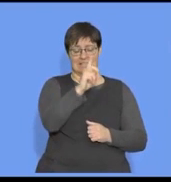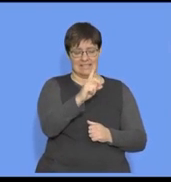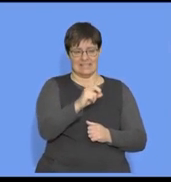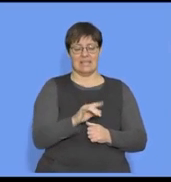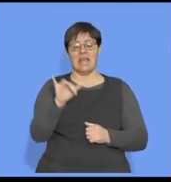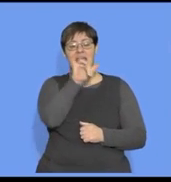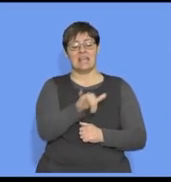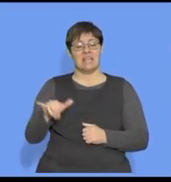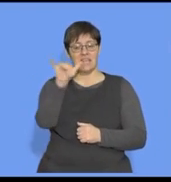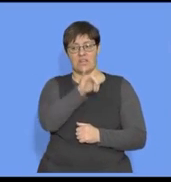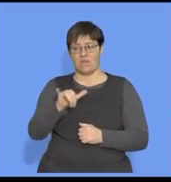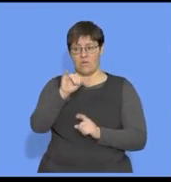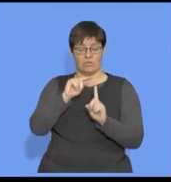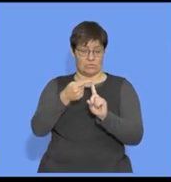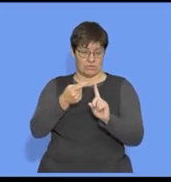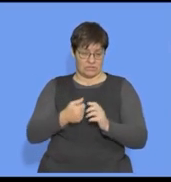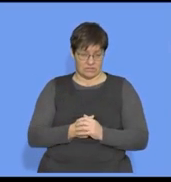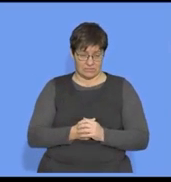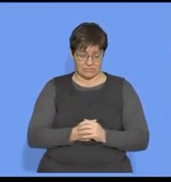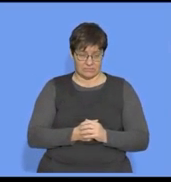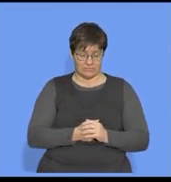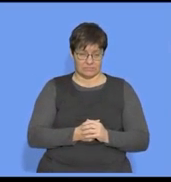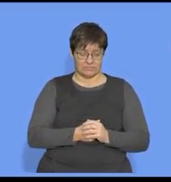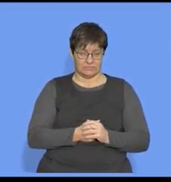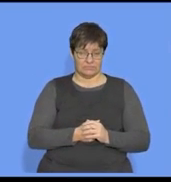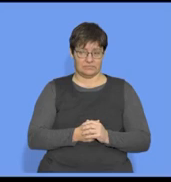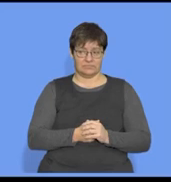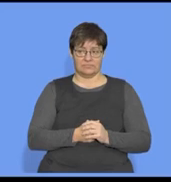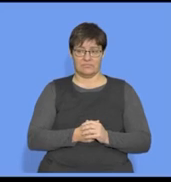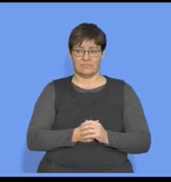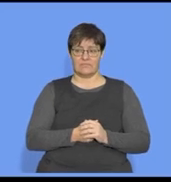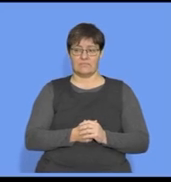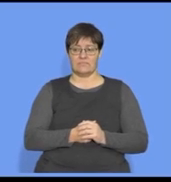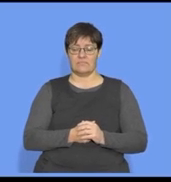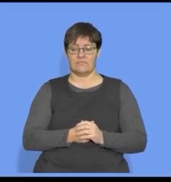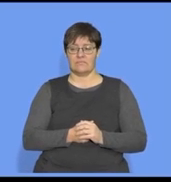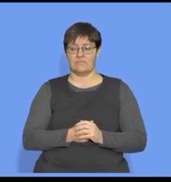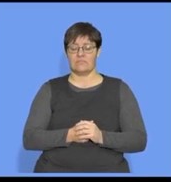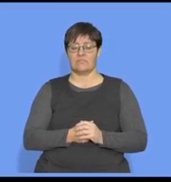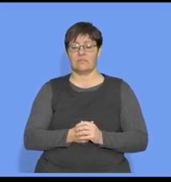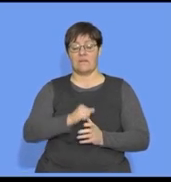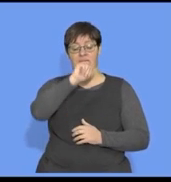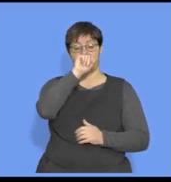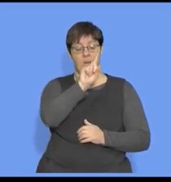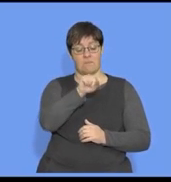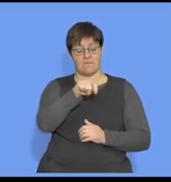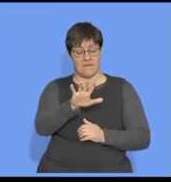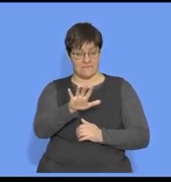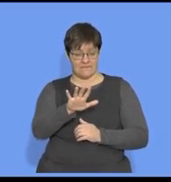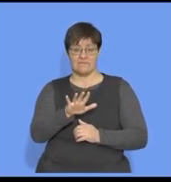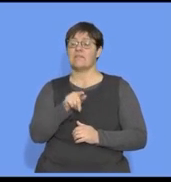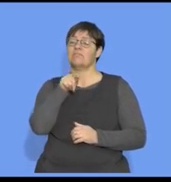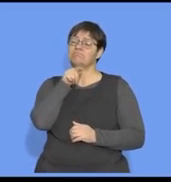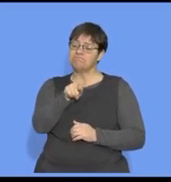It should be D, where we know it's the yellow spot. Number